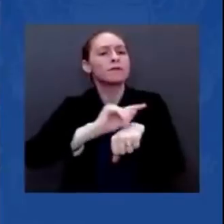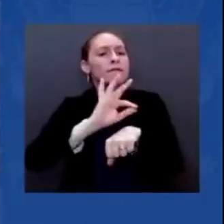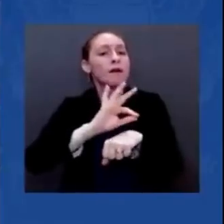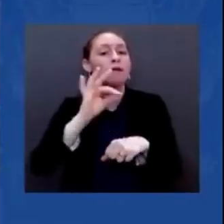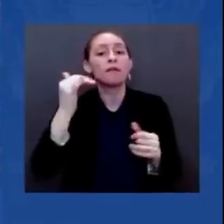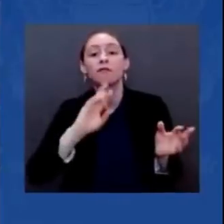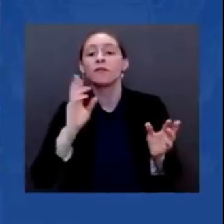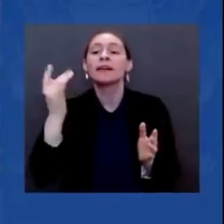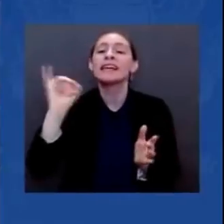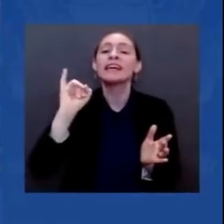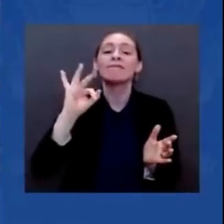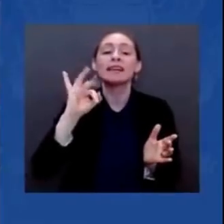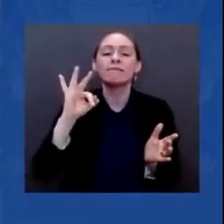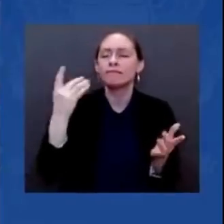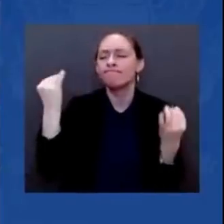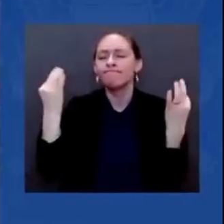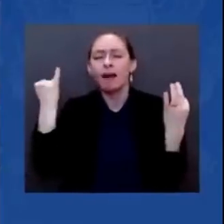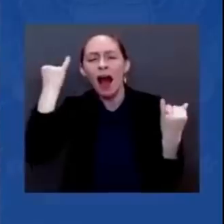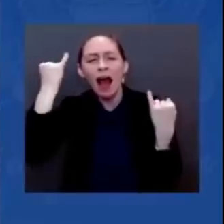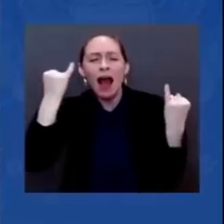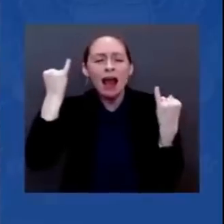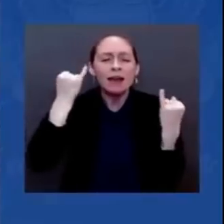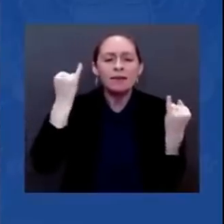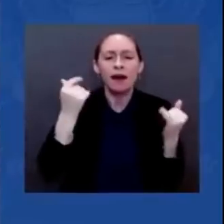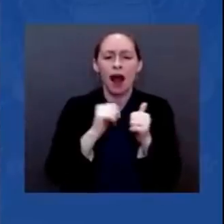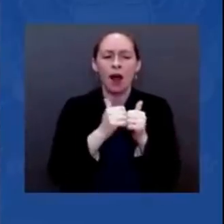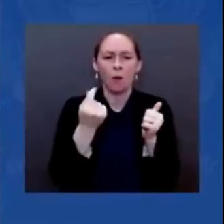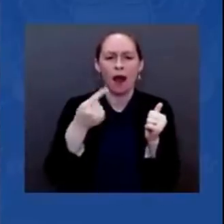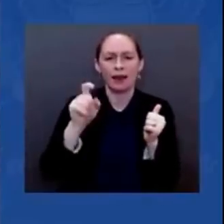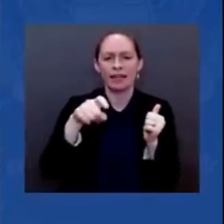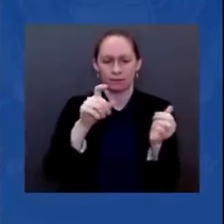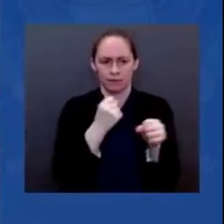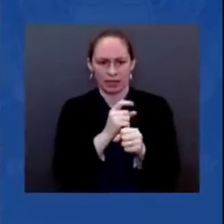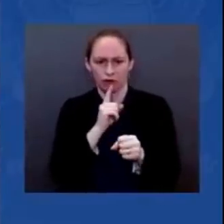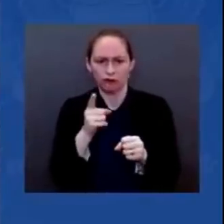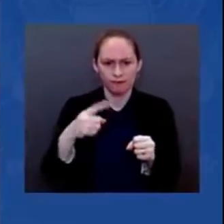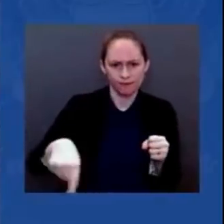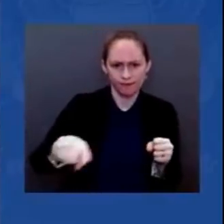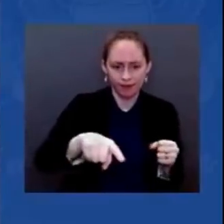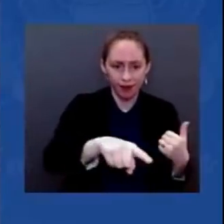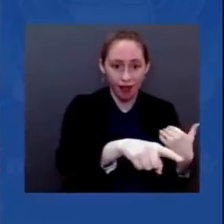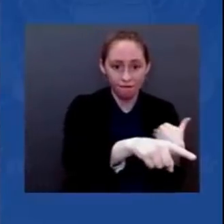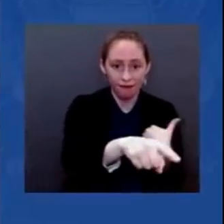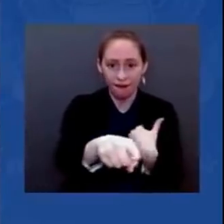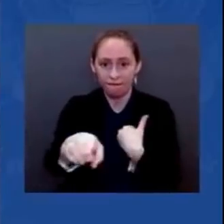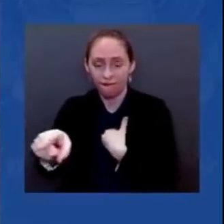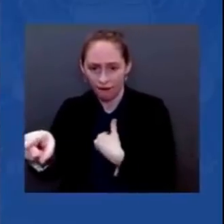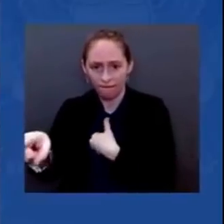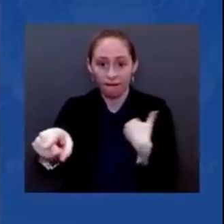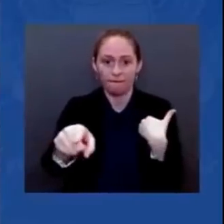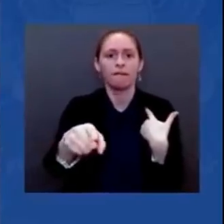the challenge, make sure that we do not let federal solutions stand in the way of state solutions.